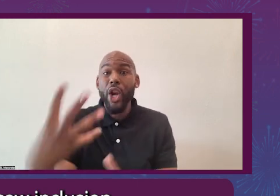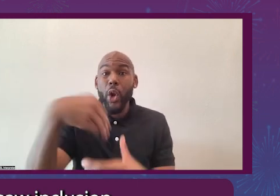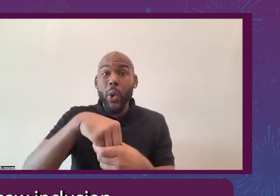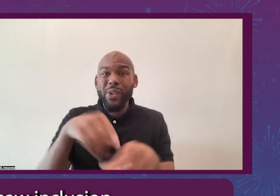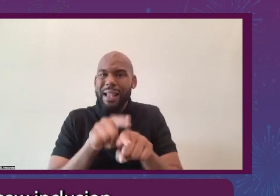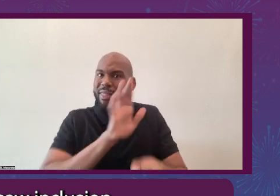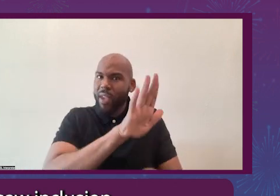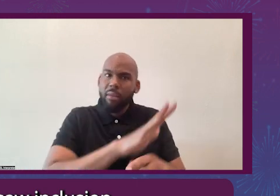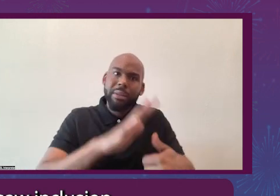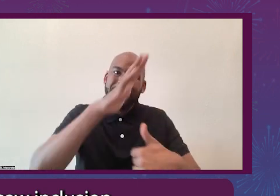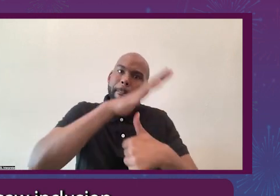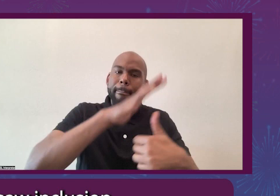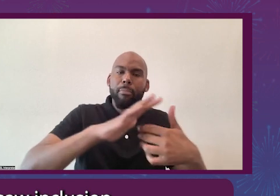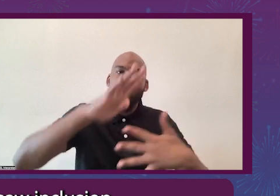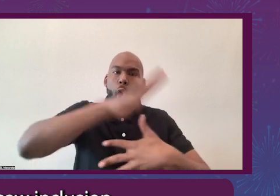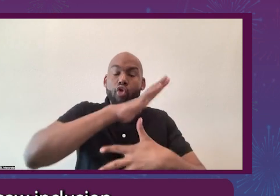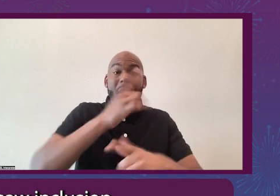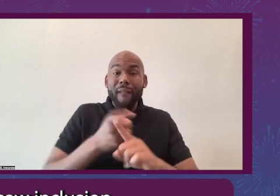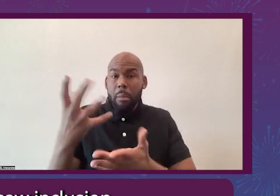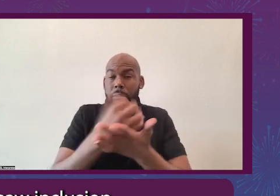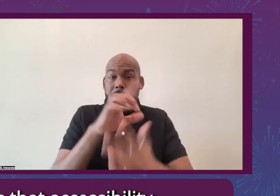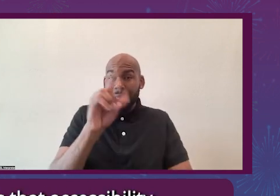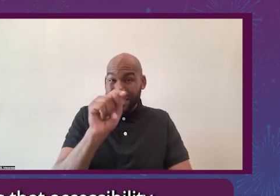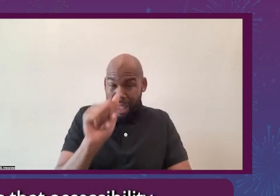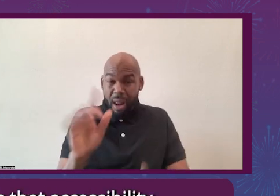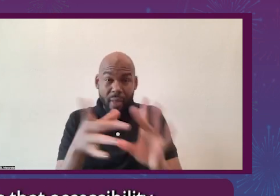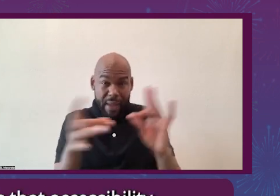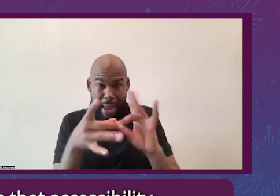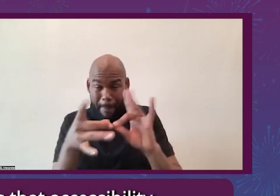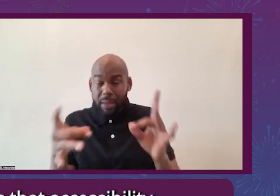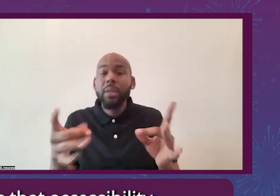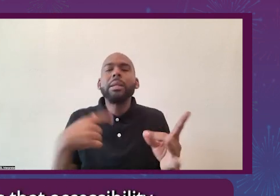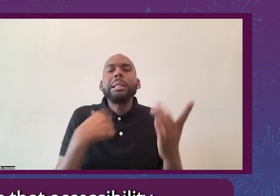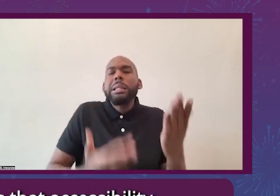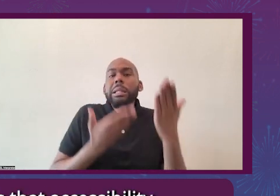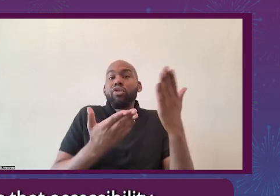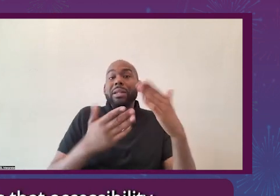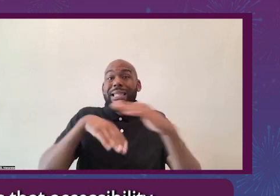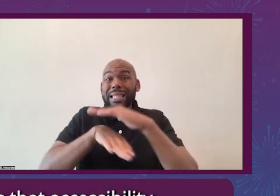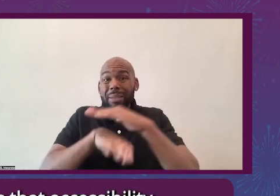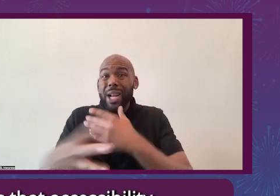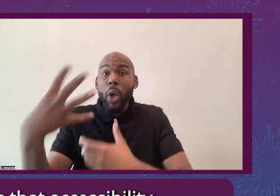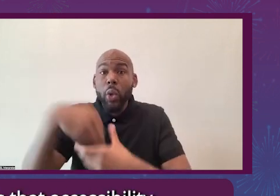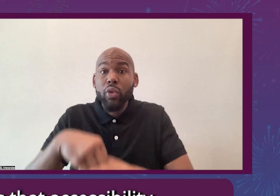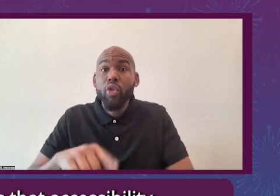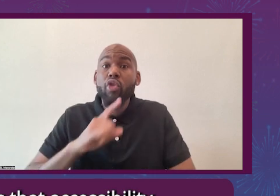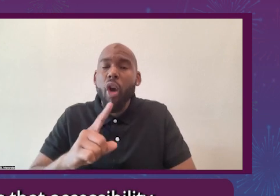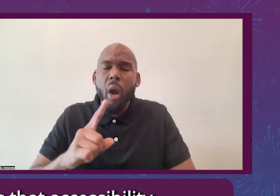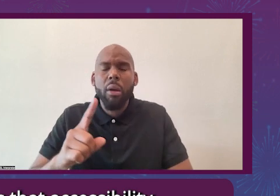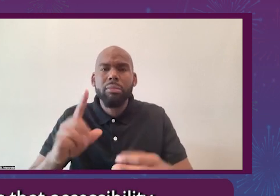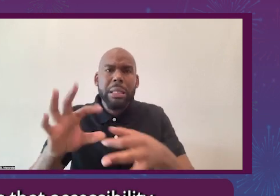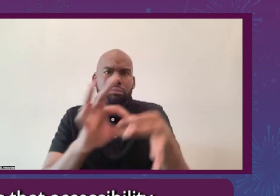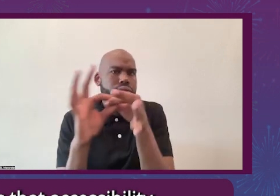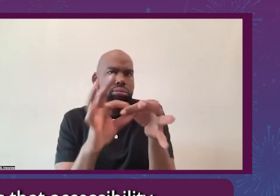saw inclusion as their top priority. From the data and the comments we gather, it suggests that accessibility and inclusion